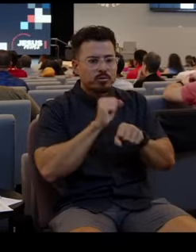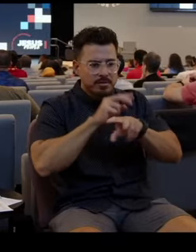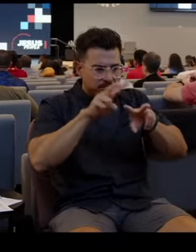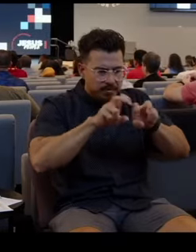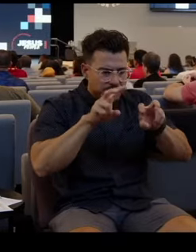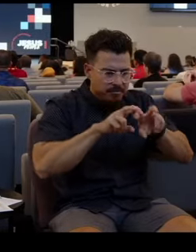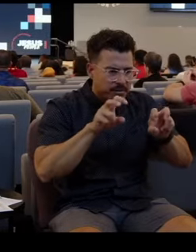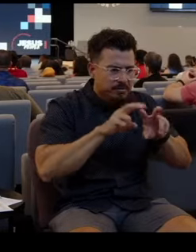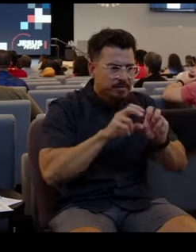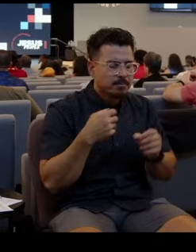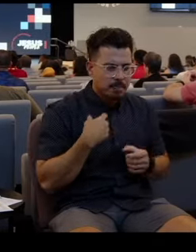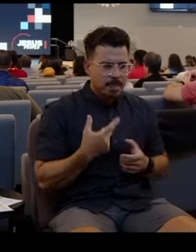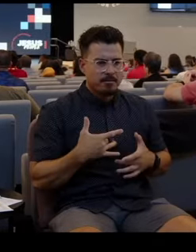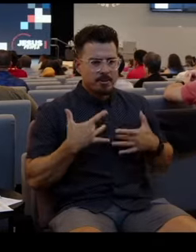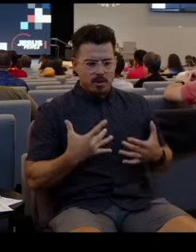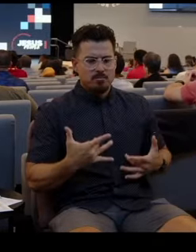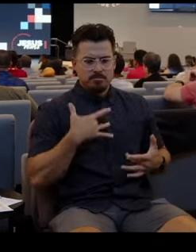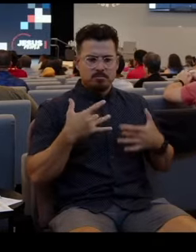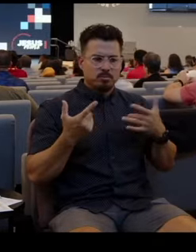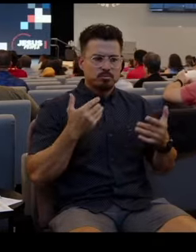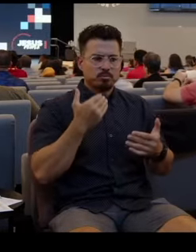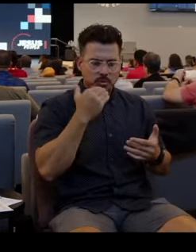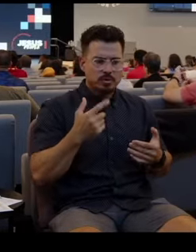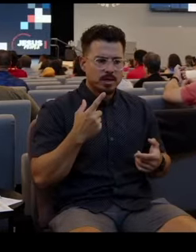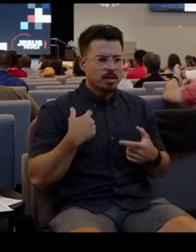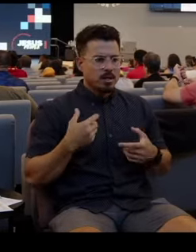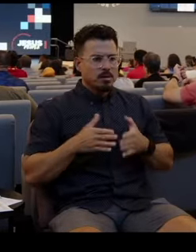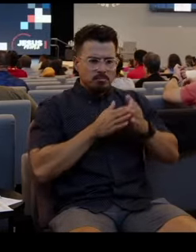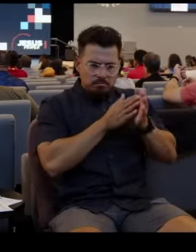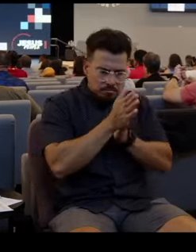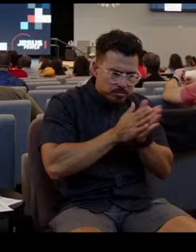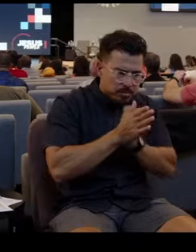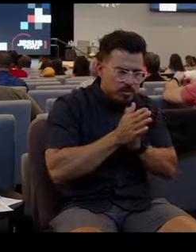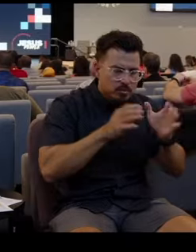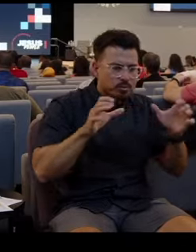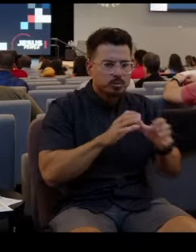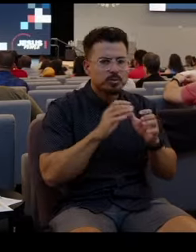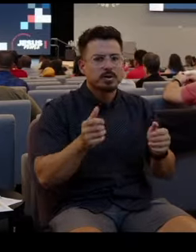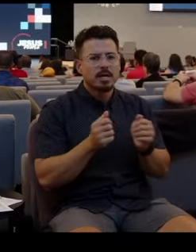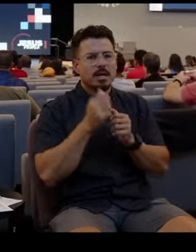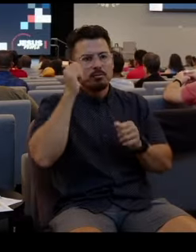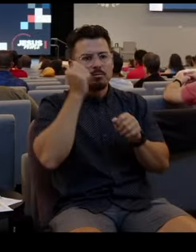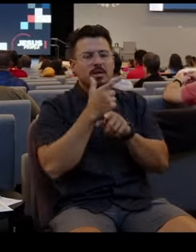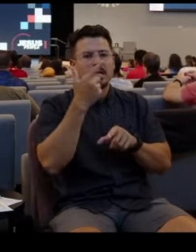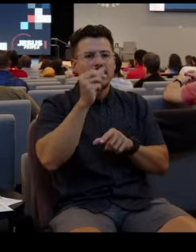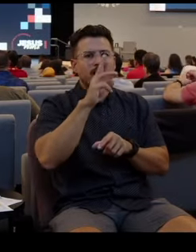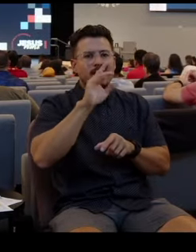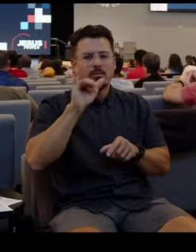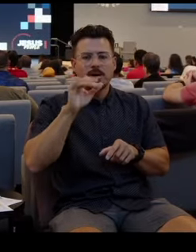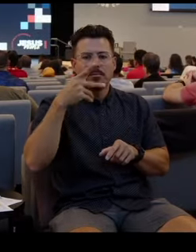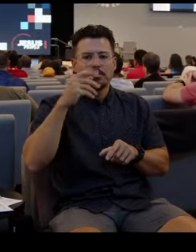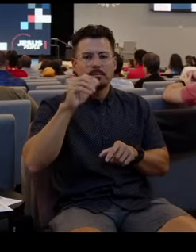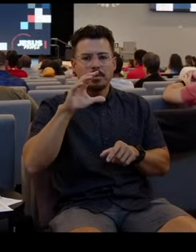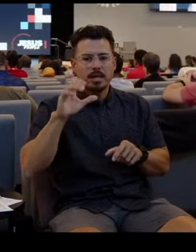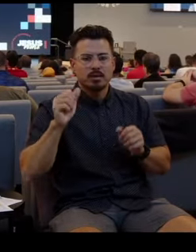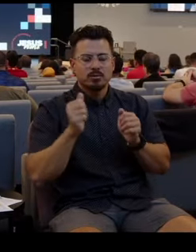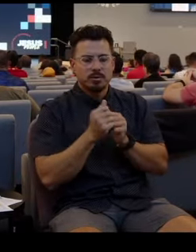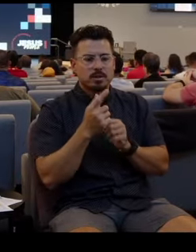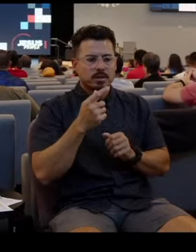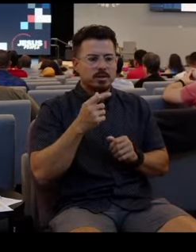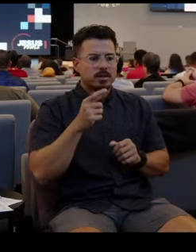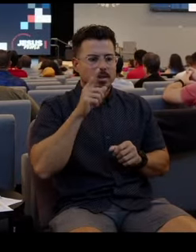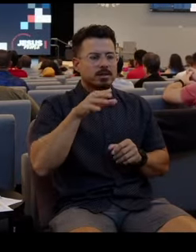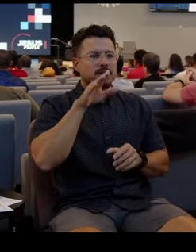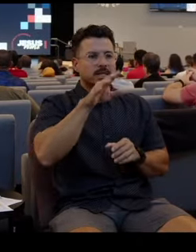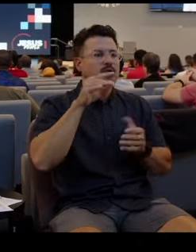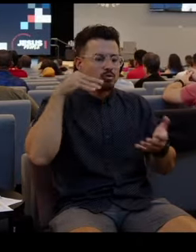And we were empowered and we were motivated. just, at that time, we had Brother Gary Case. Gary and Lisa had come. And he was basically a student at a